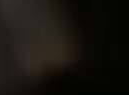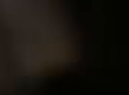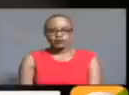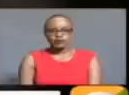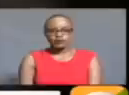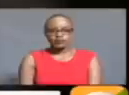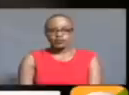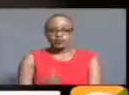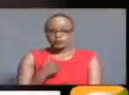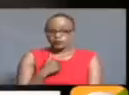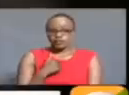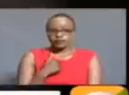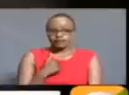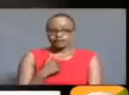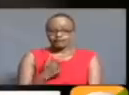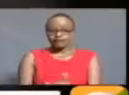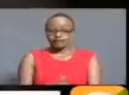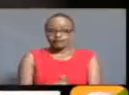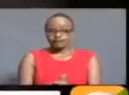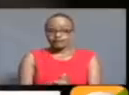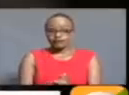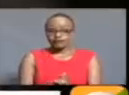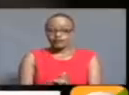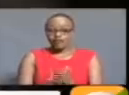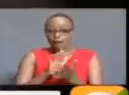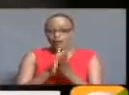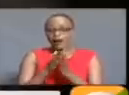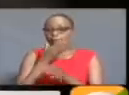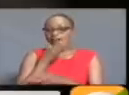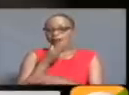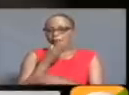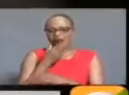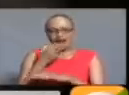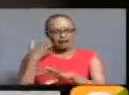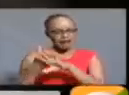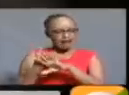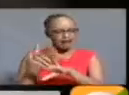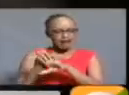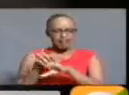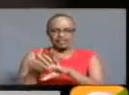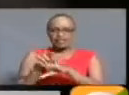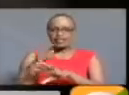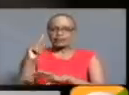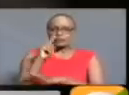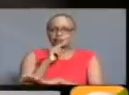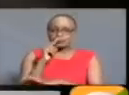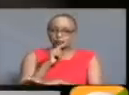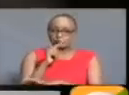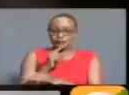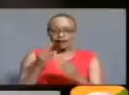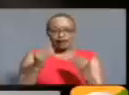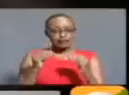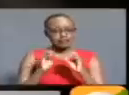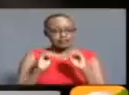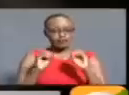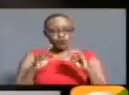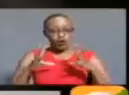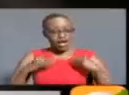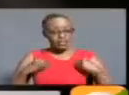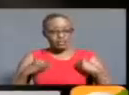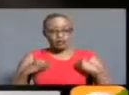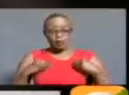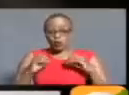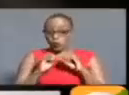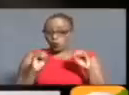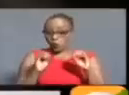First of all, I'm a man. Being a man, it's very difficult for, it's not easy or acceptable for